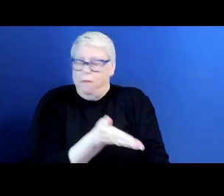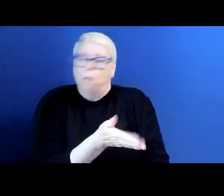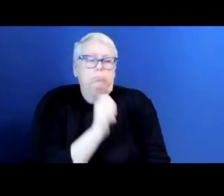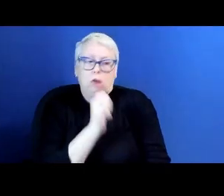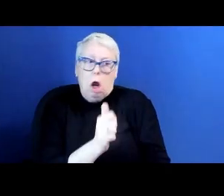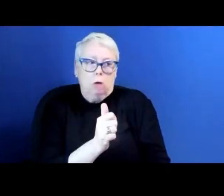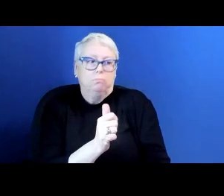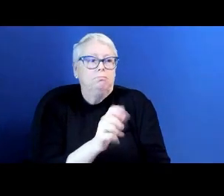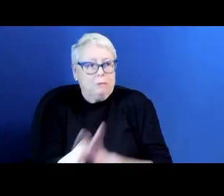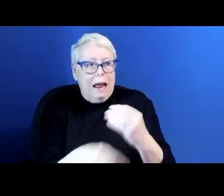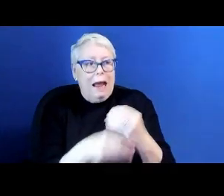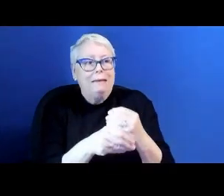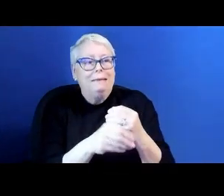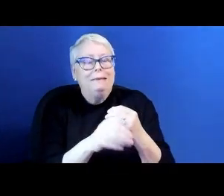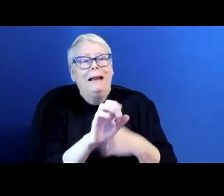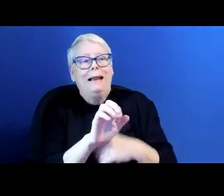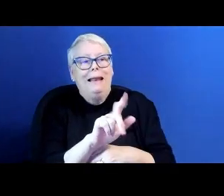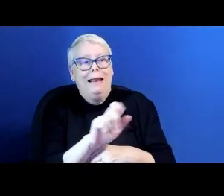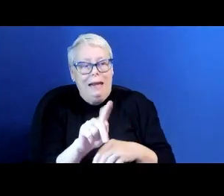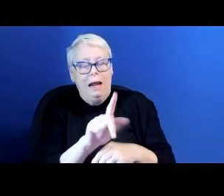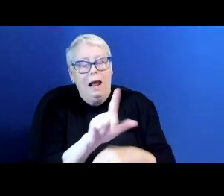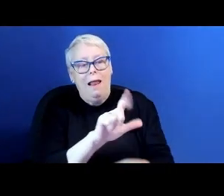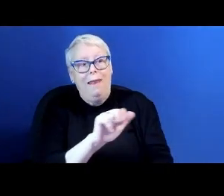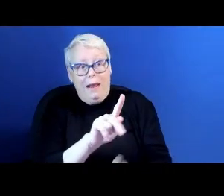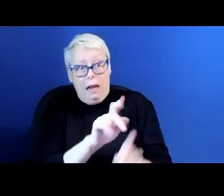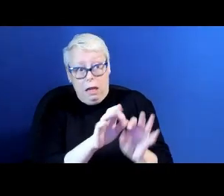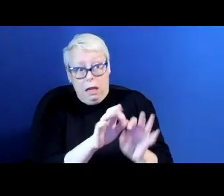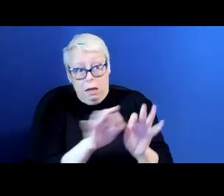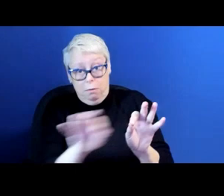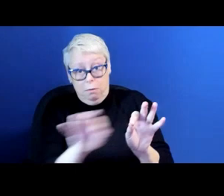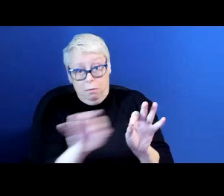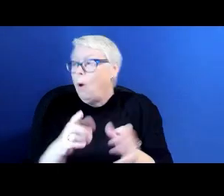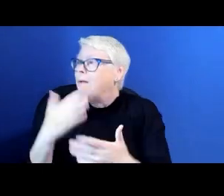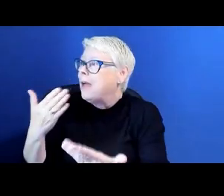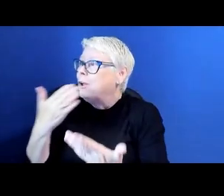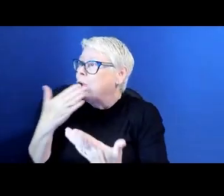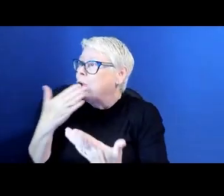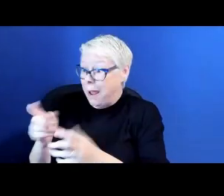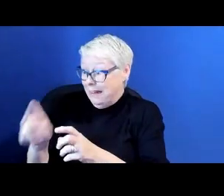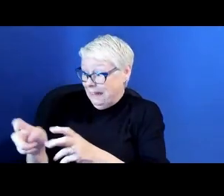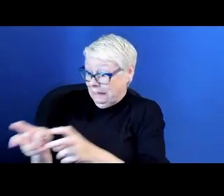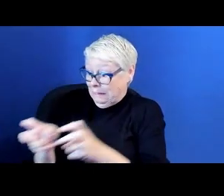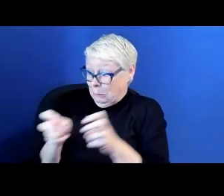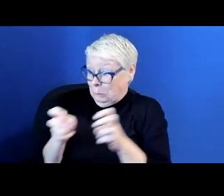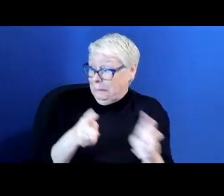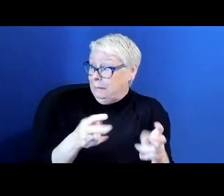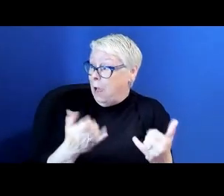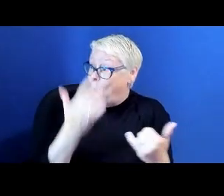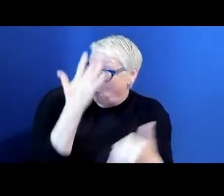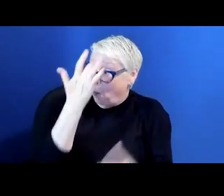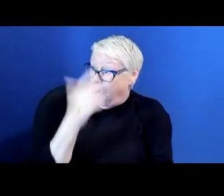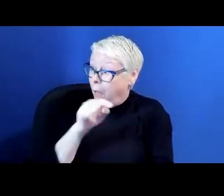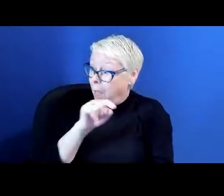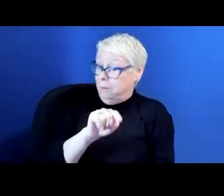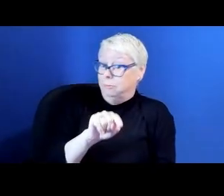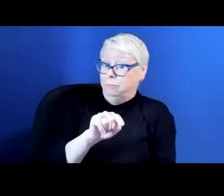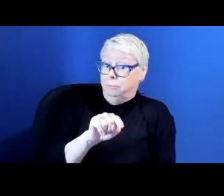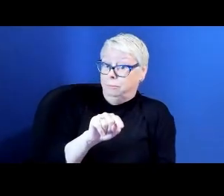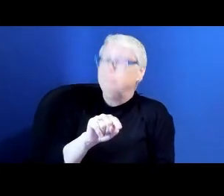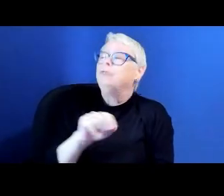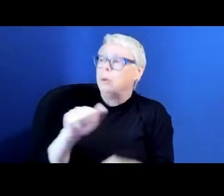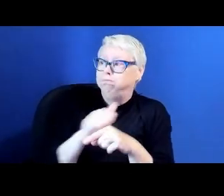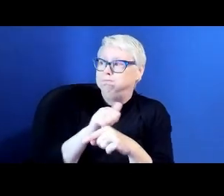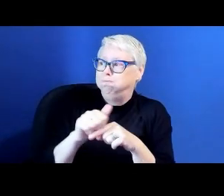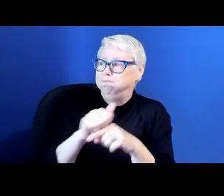And we actually would need that link right now. Thank you so much, Jenny, because we will be